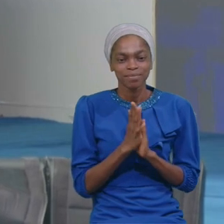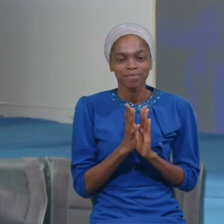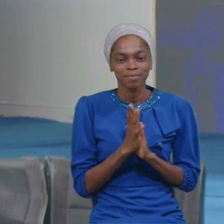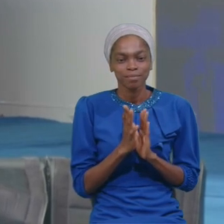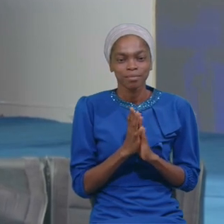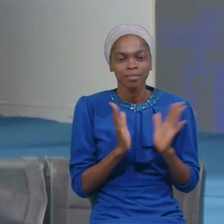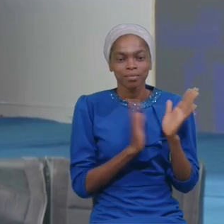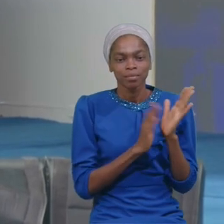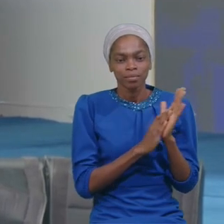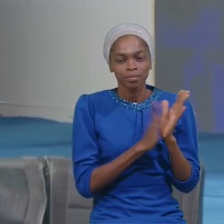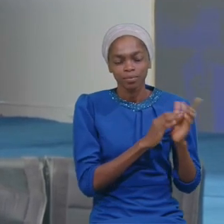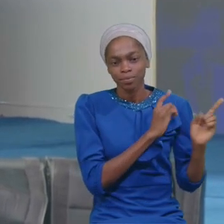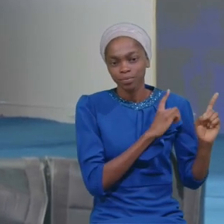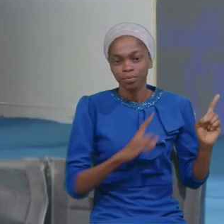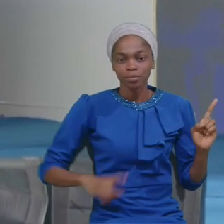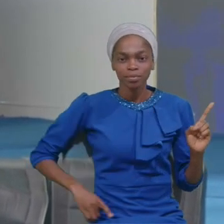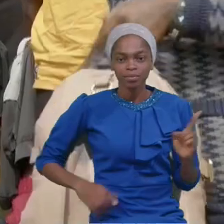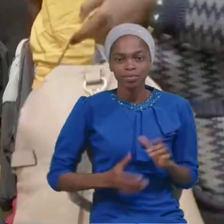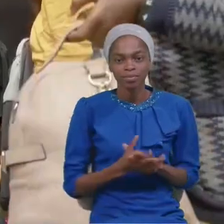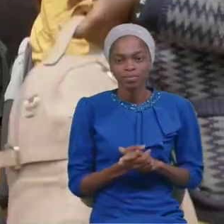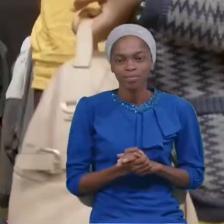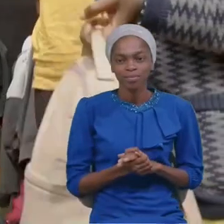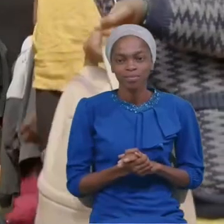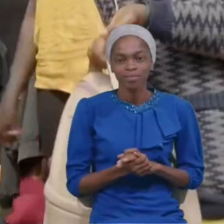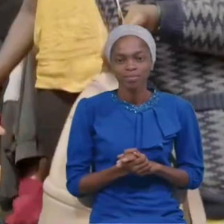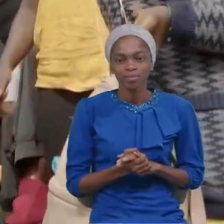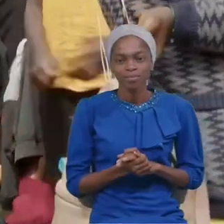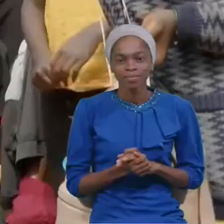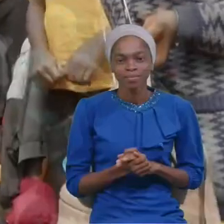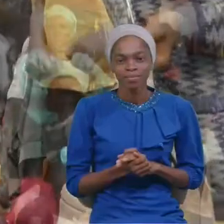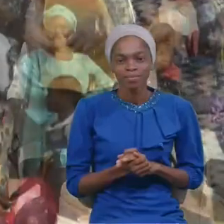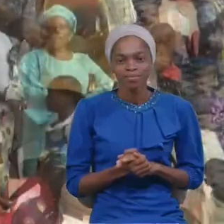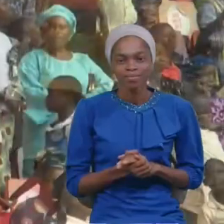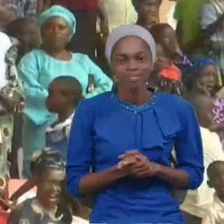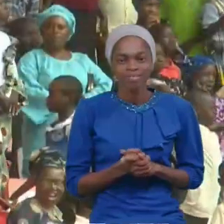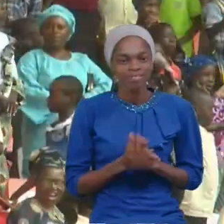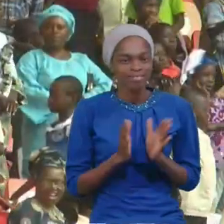Clapping, we didn't remember. Oh, hallelujah. I said, praise the Lord.